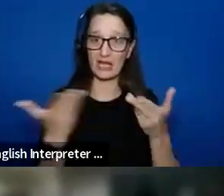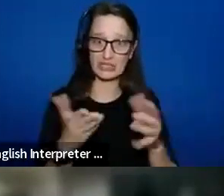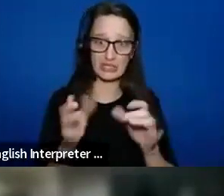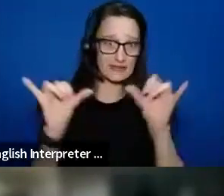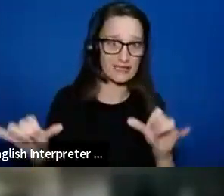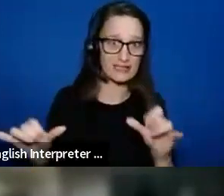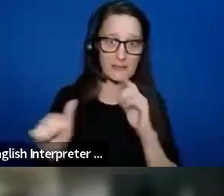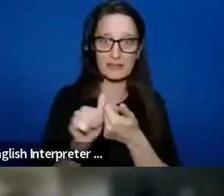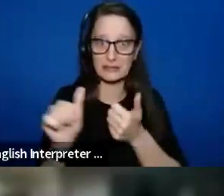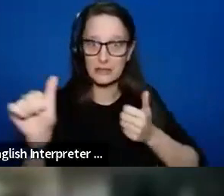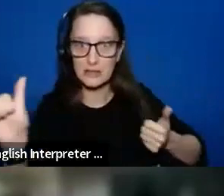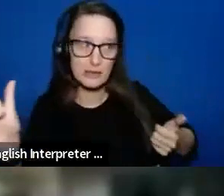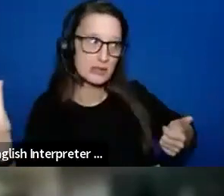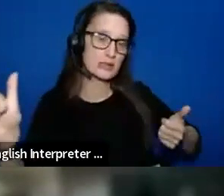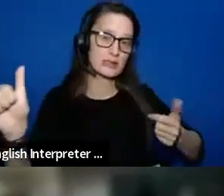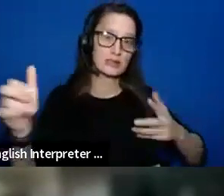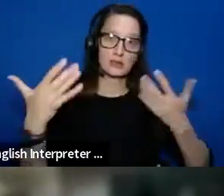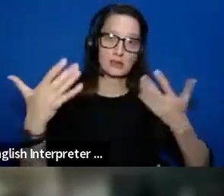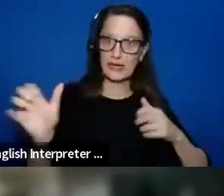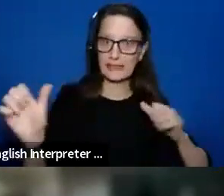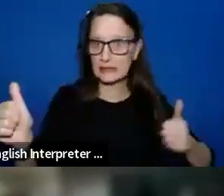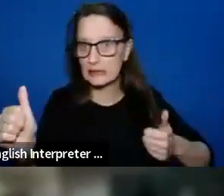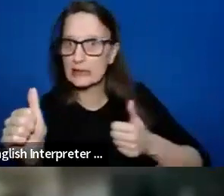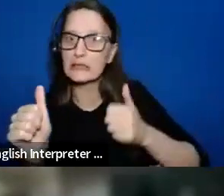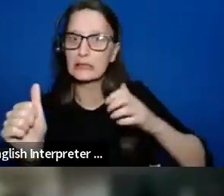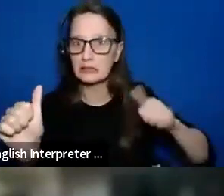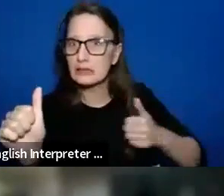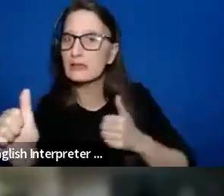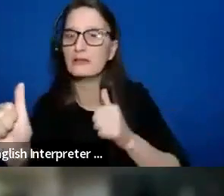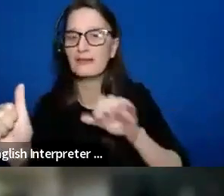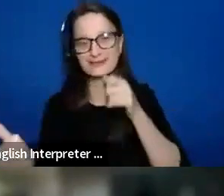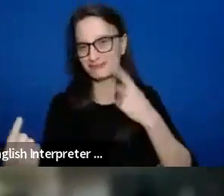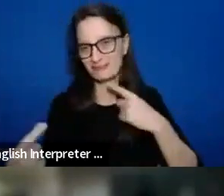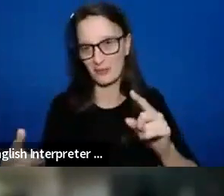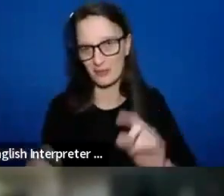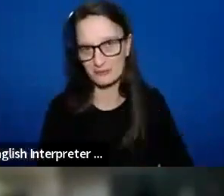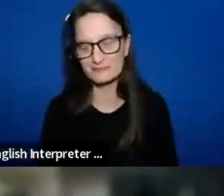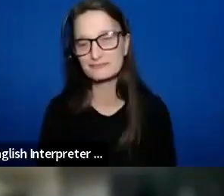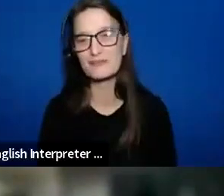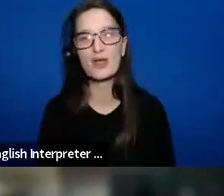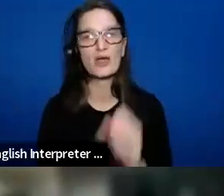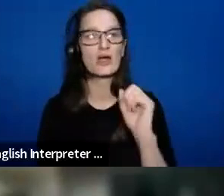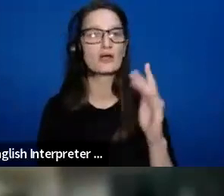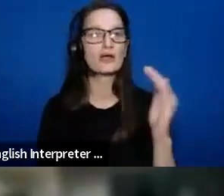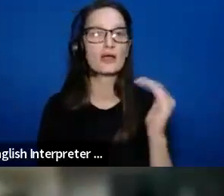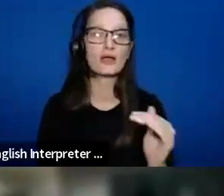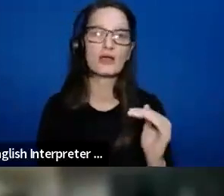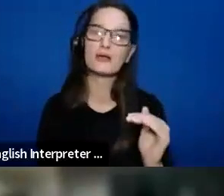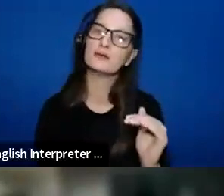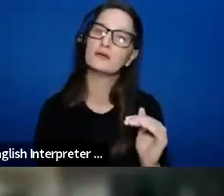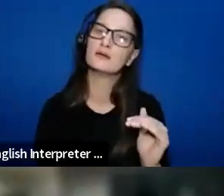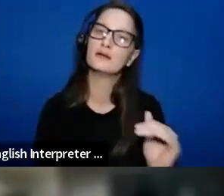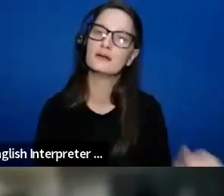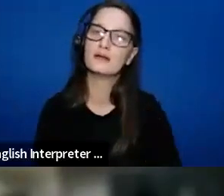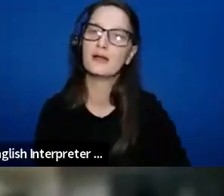keep up with this demand is not going to work for us. So, all right, let's see. I've put just because you were